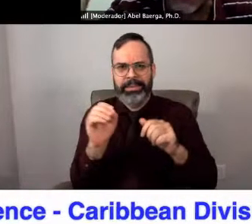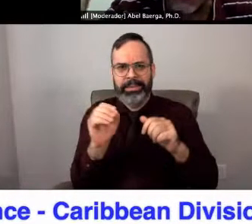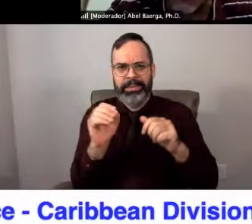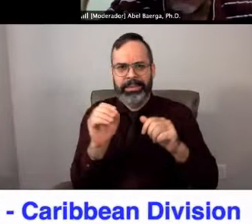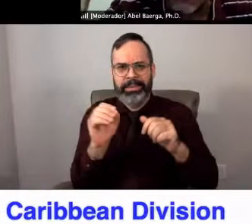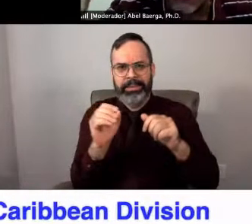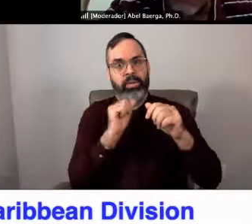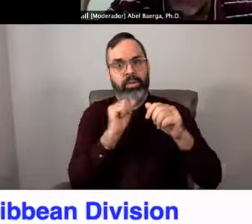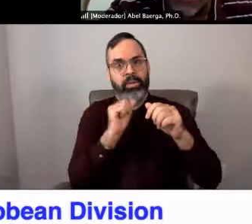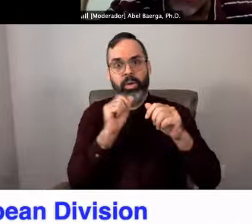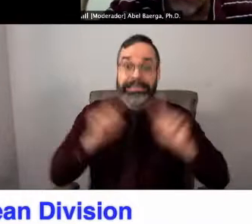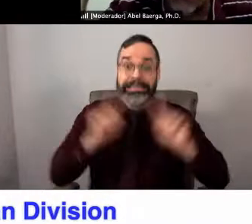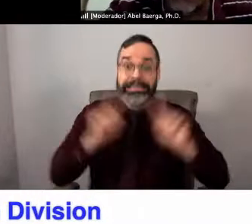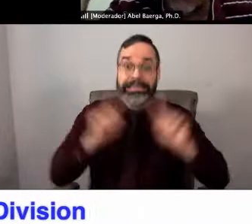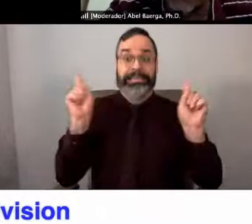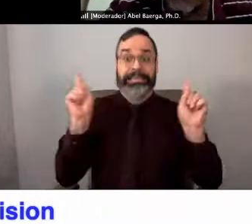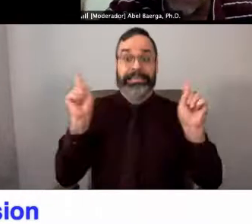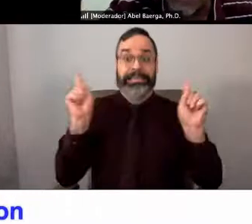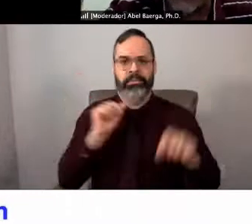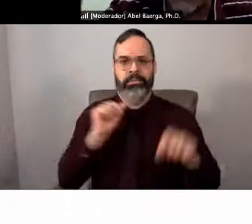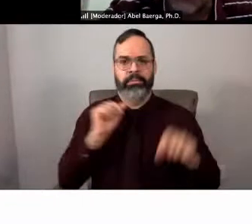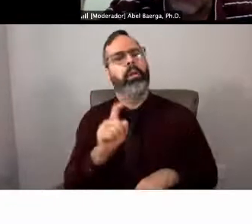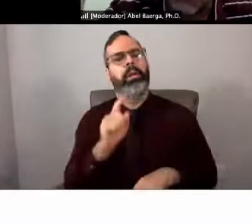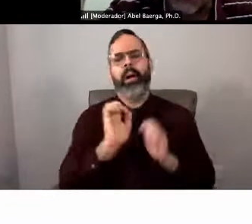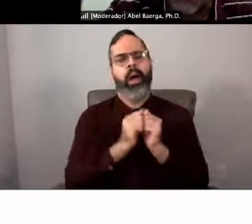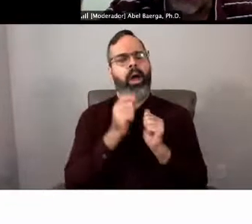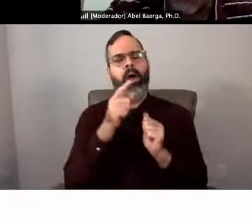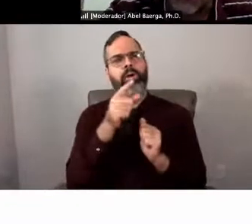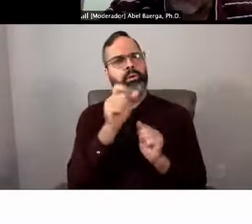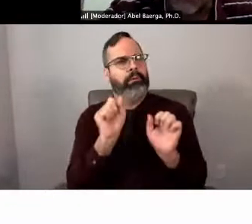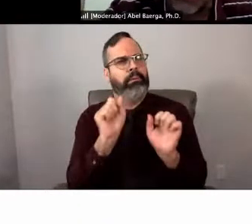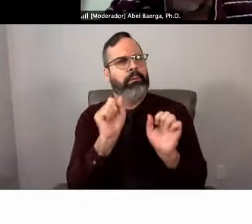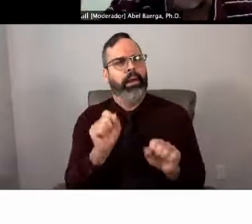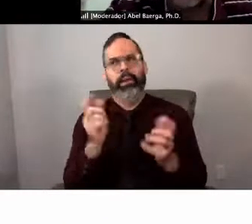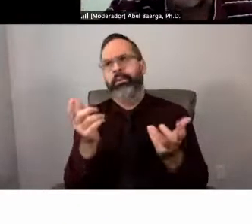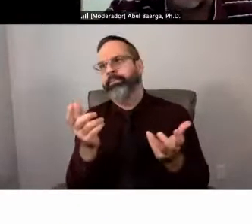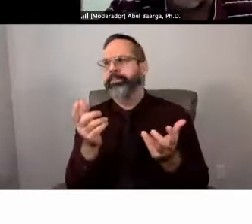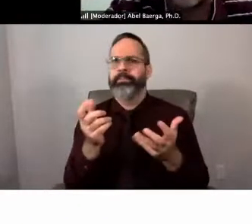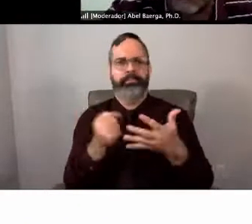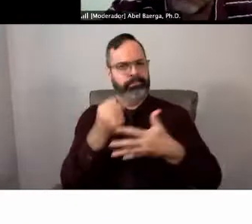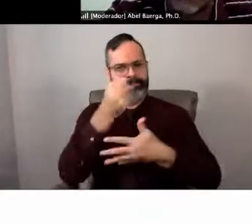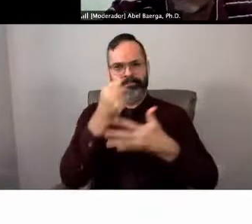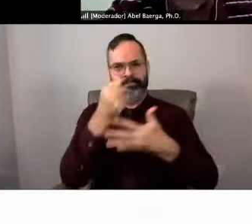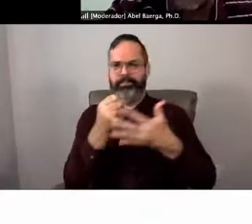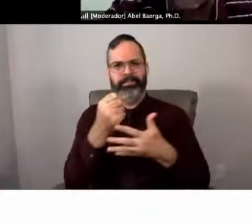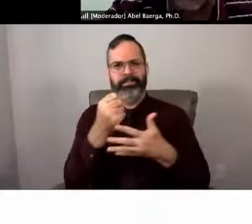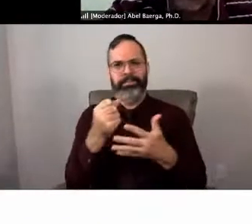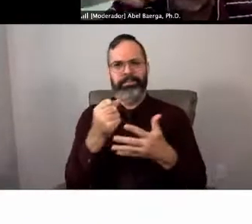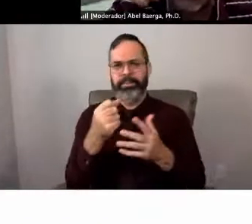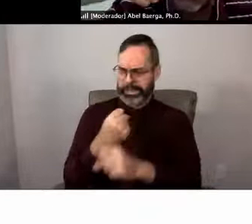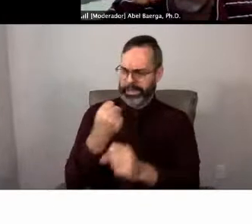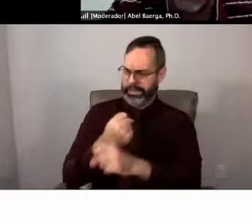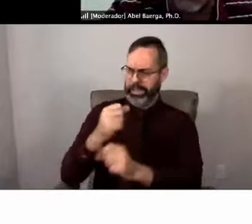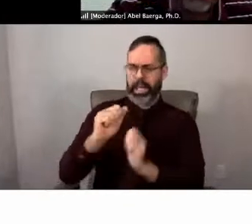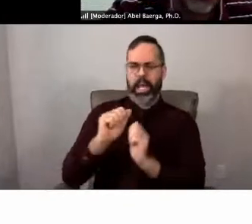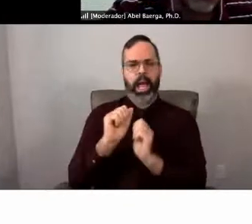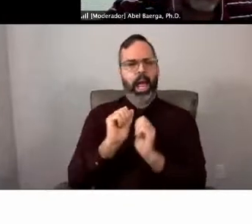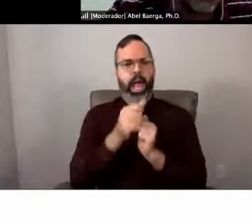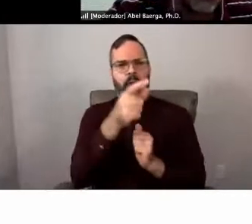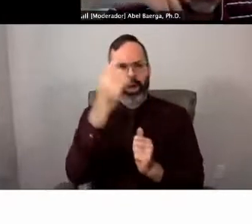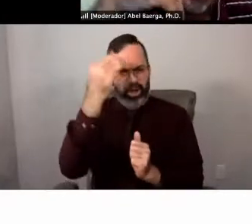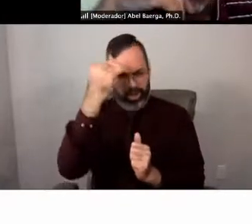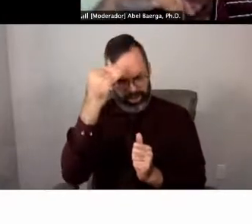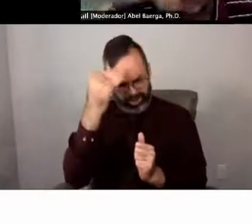how can you assign, how are you treating the statistics? How do you know what are the